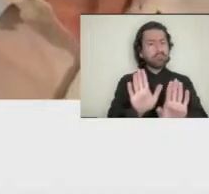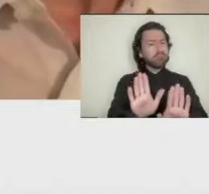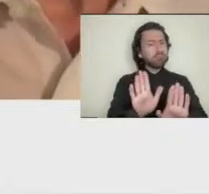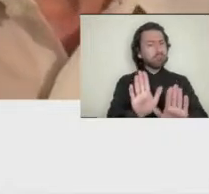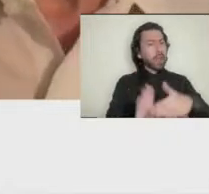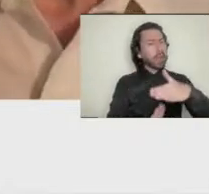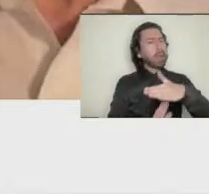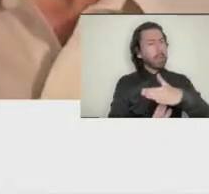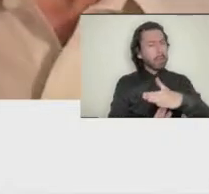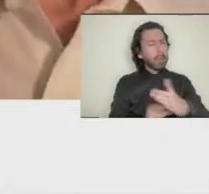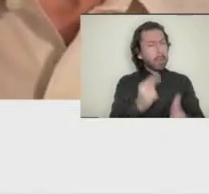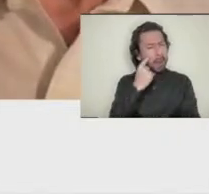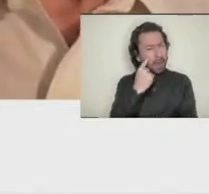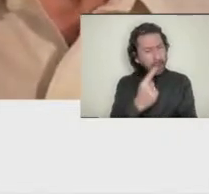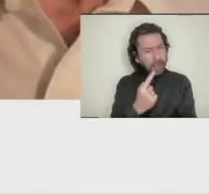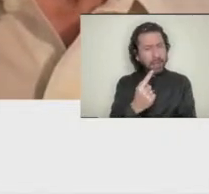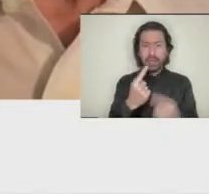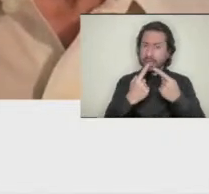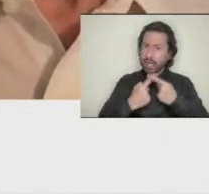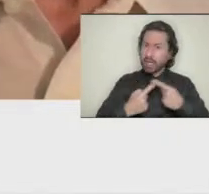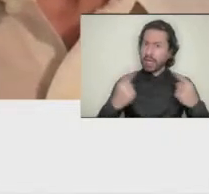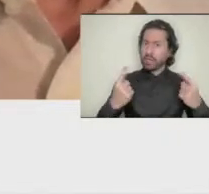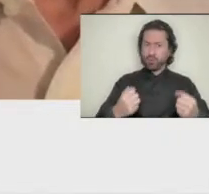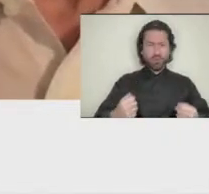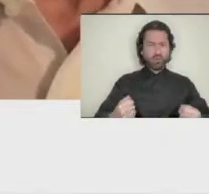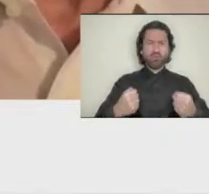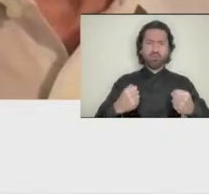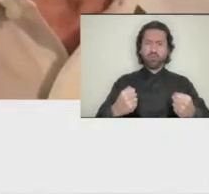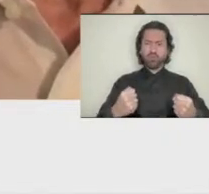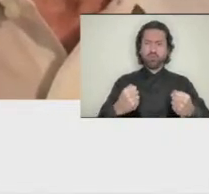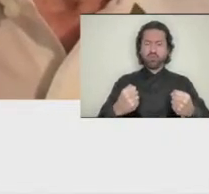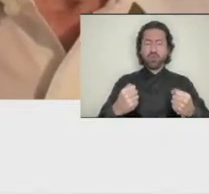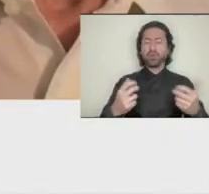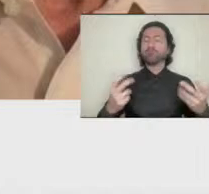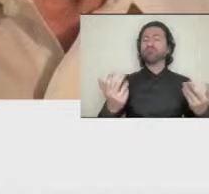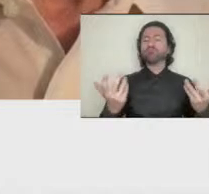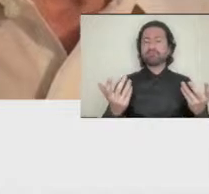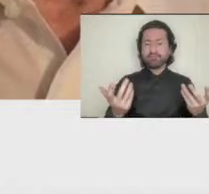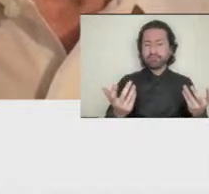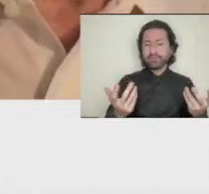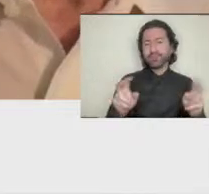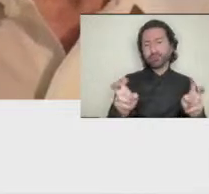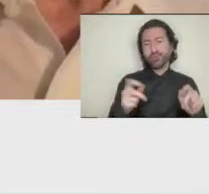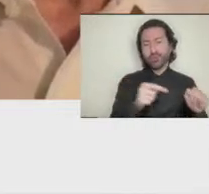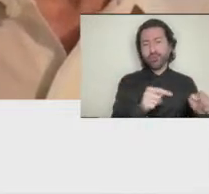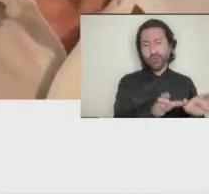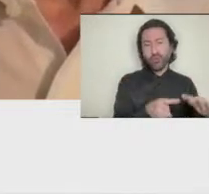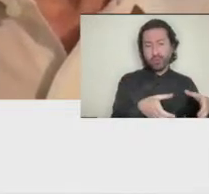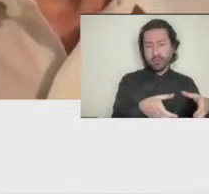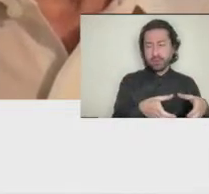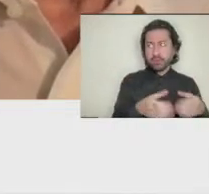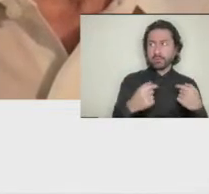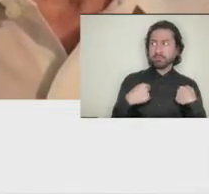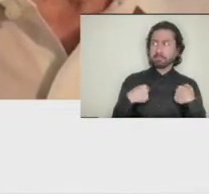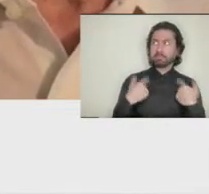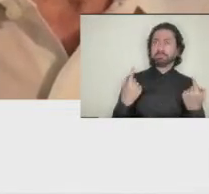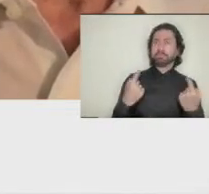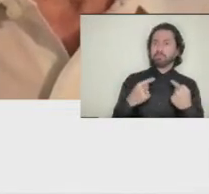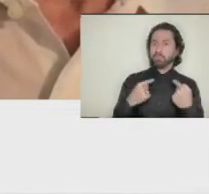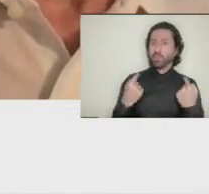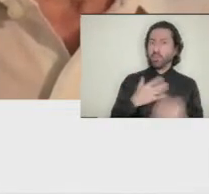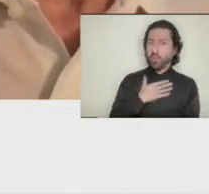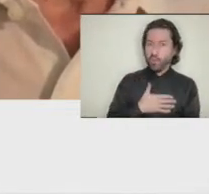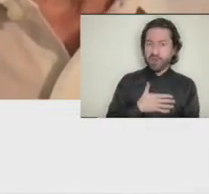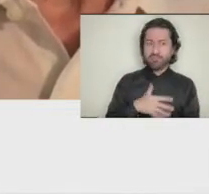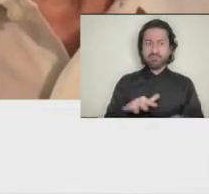We said we wanted to create a movement for health equity. And I think there's some evidence that we've done